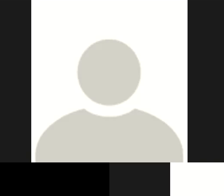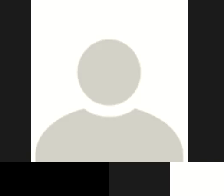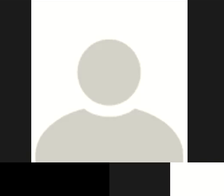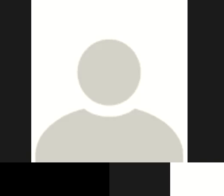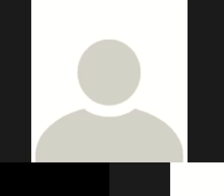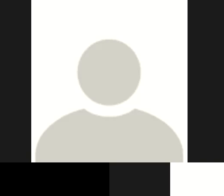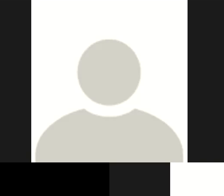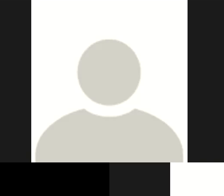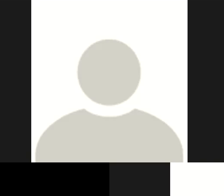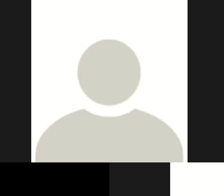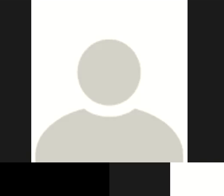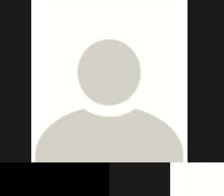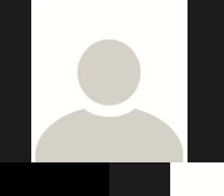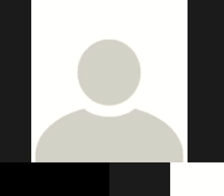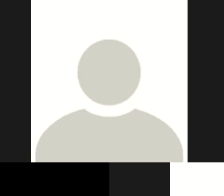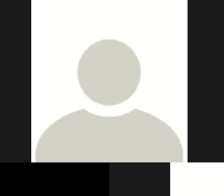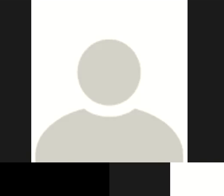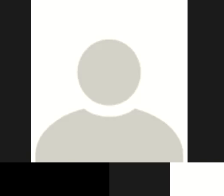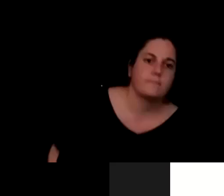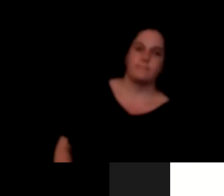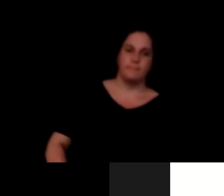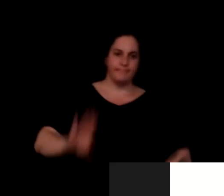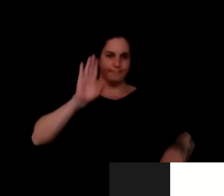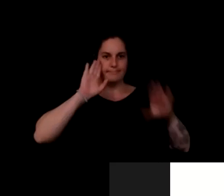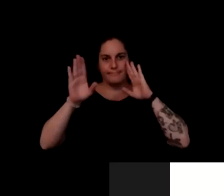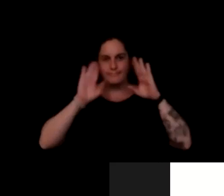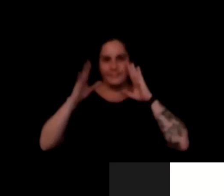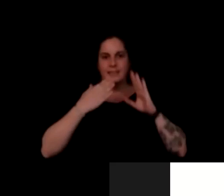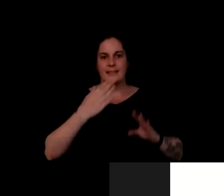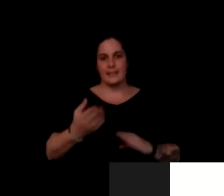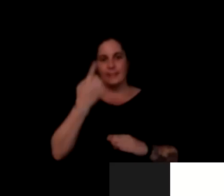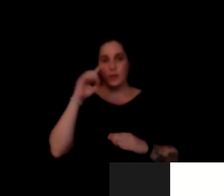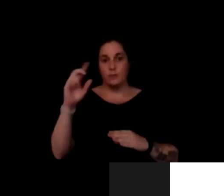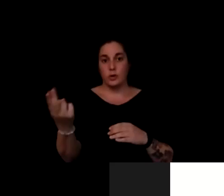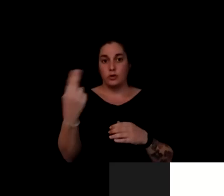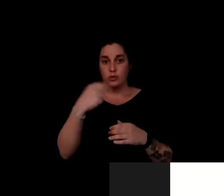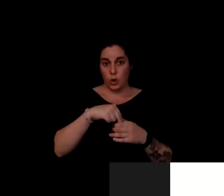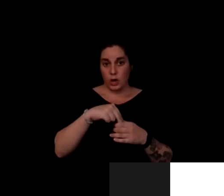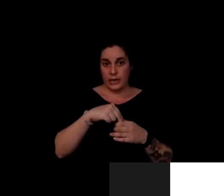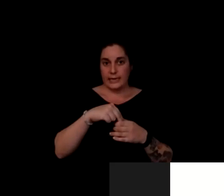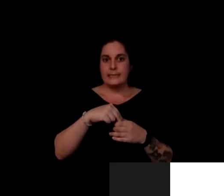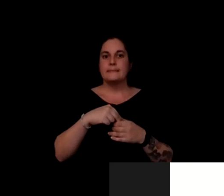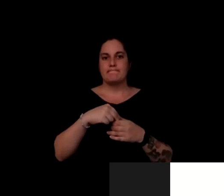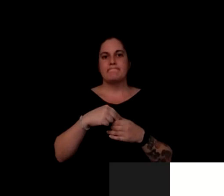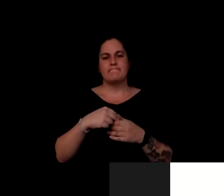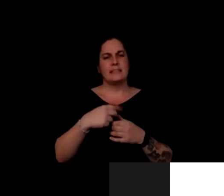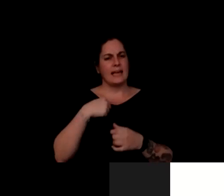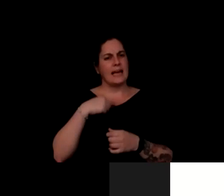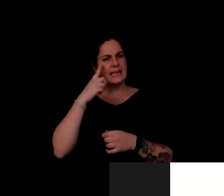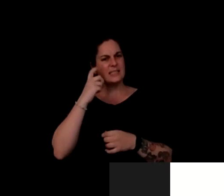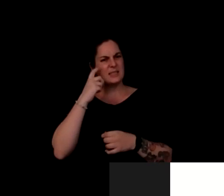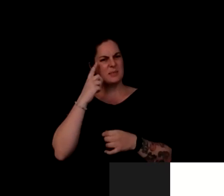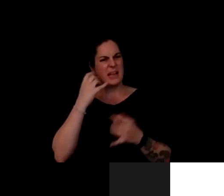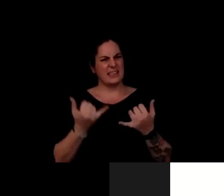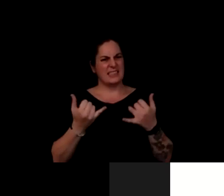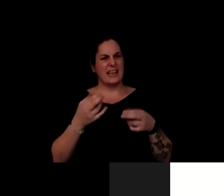All right, thanks for joining in this afternoon. I suspect that our session today will be fairly